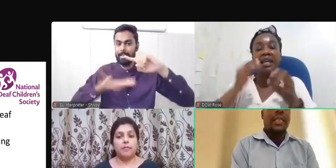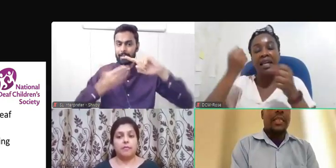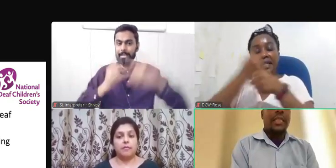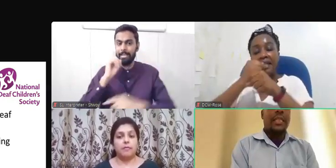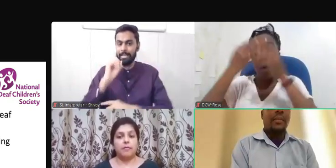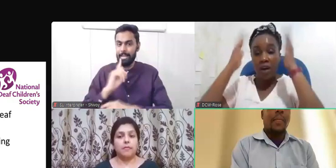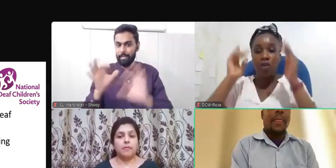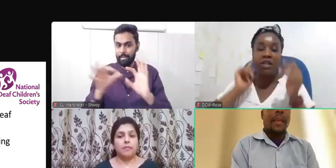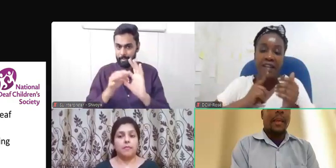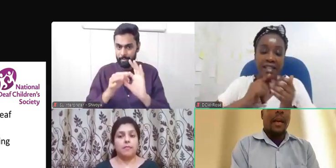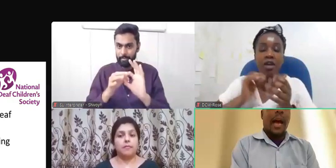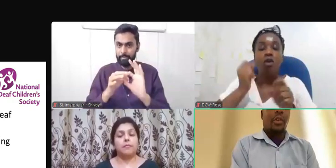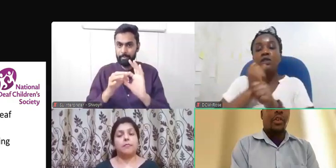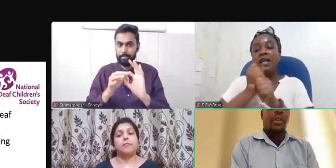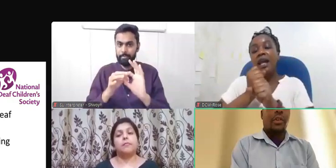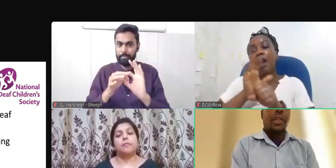deafness,